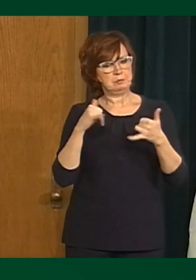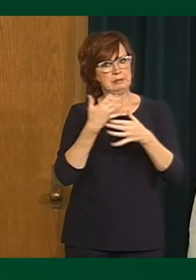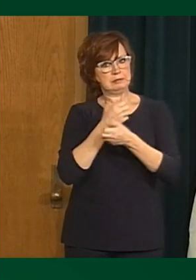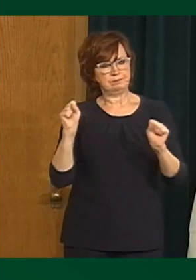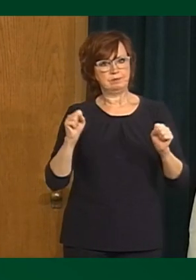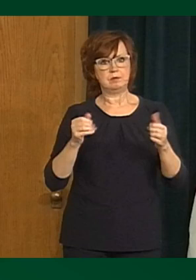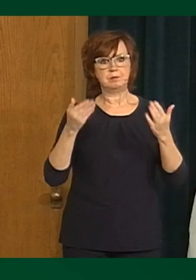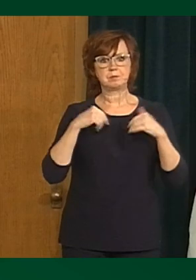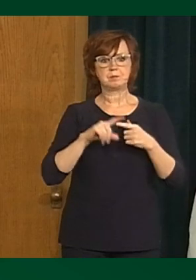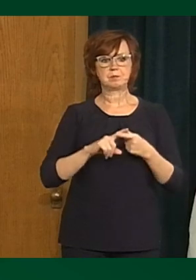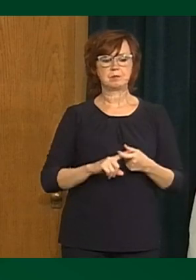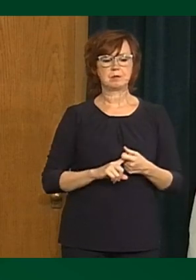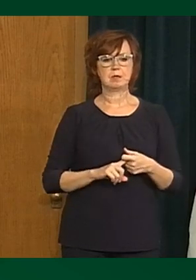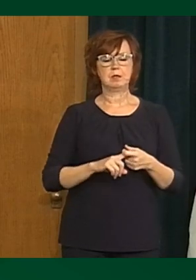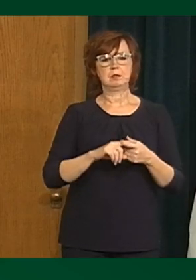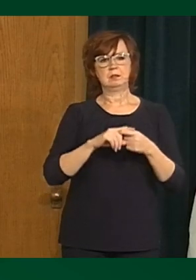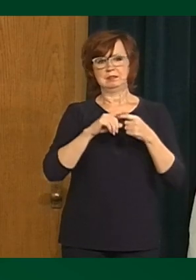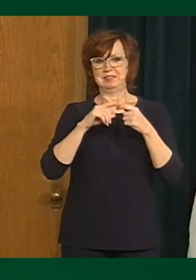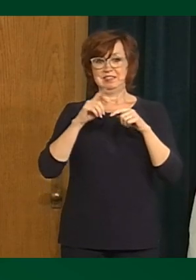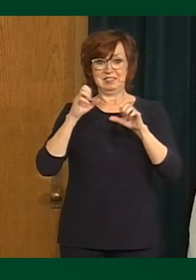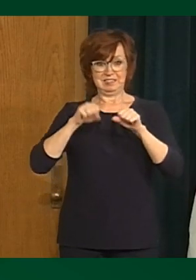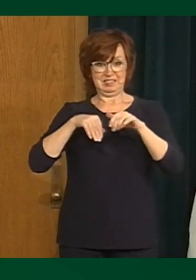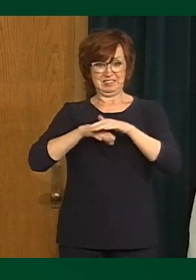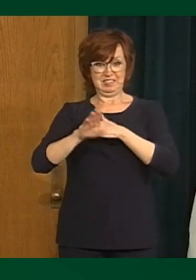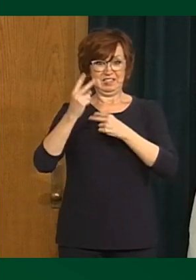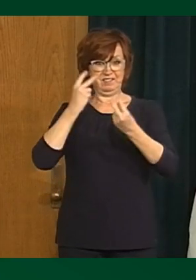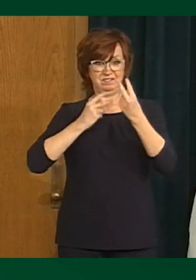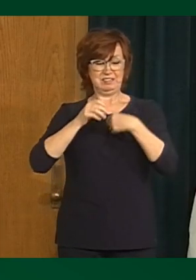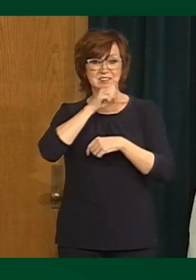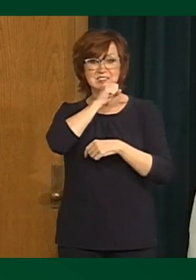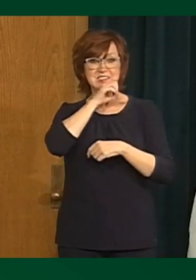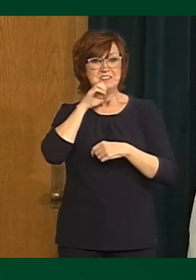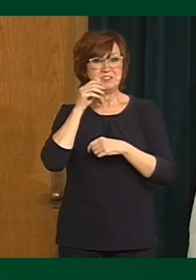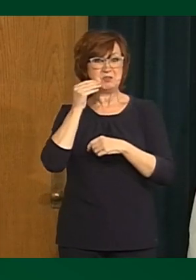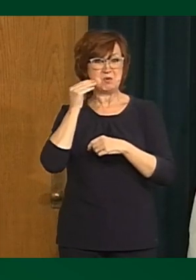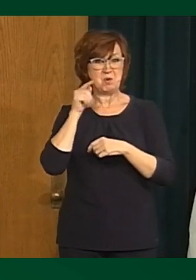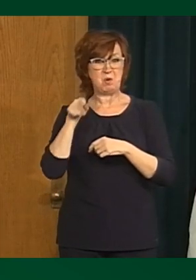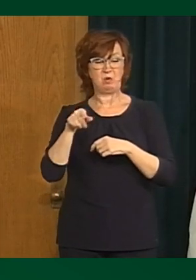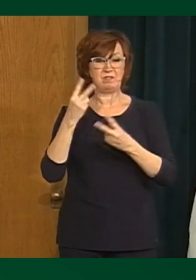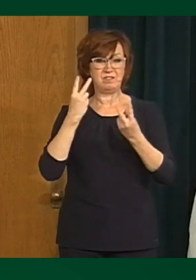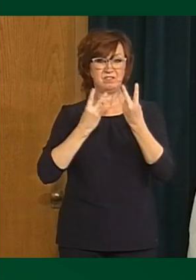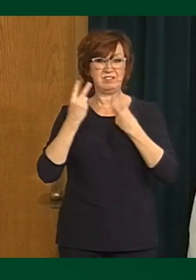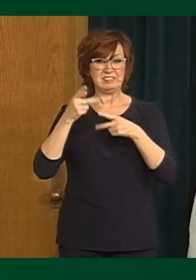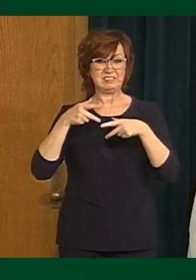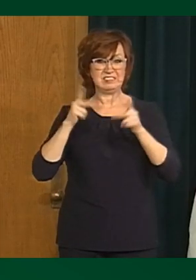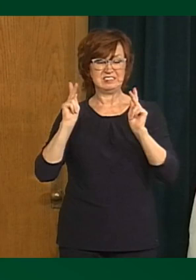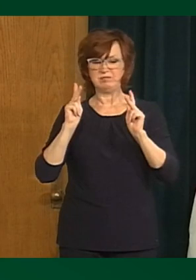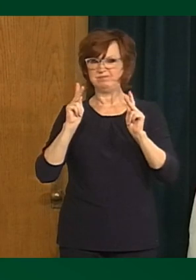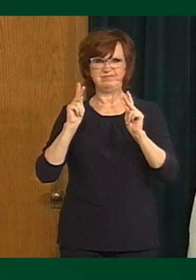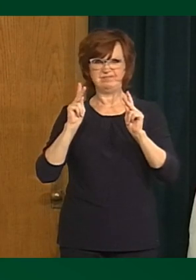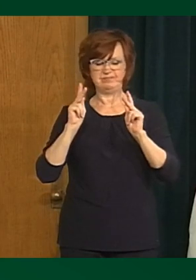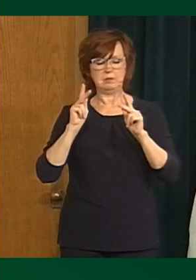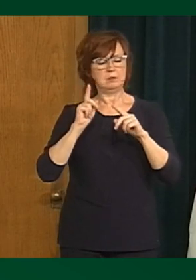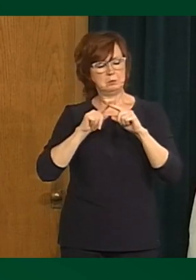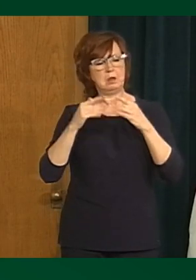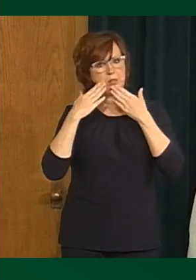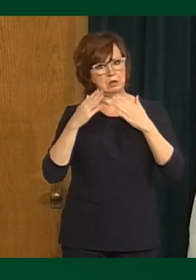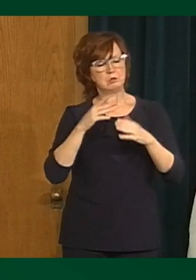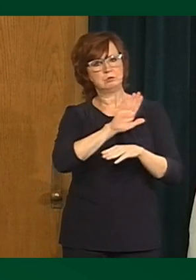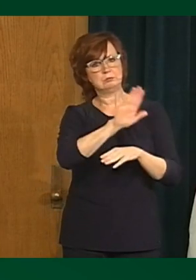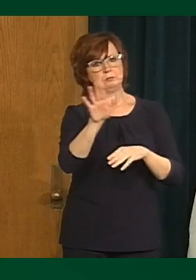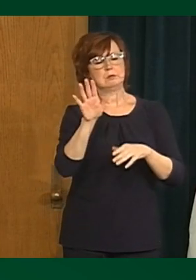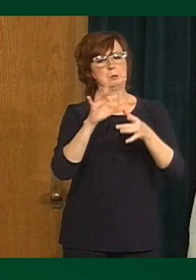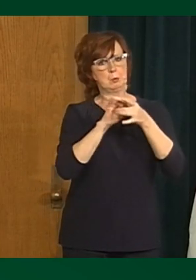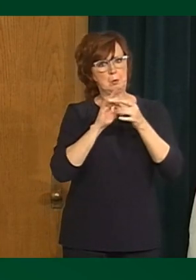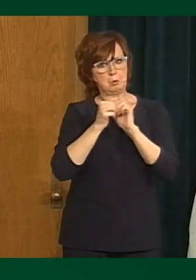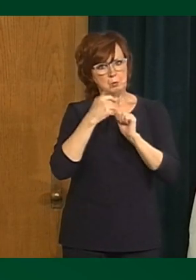facilities, which include long-term care homes. On behalf of our healthcare teams, I'd like to thank you for your patience and cooperation as we work through these changes